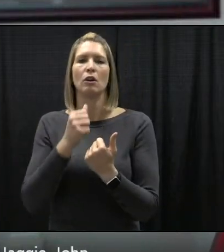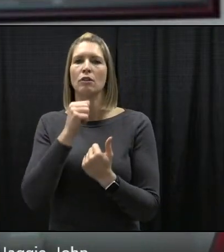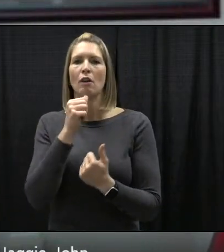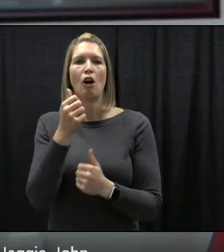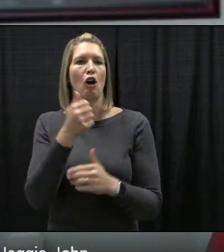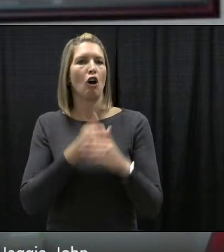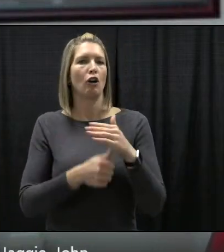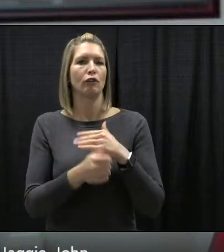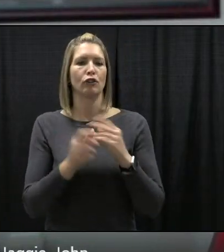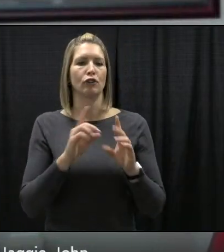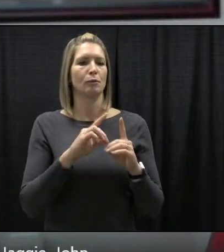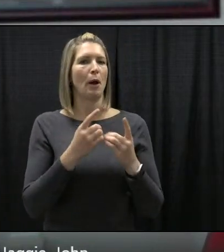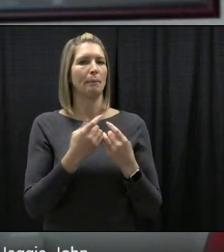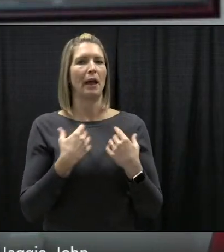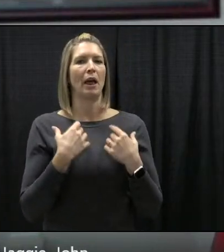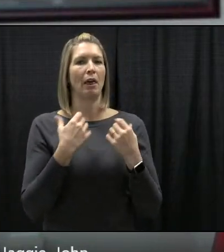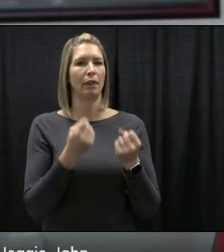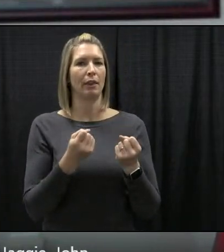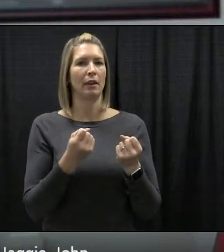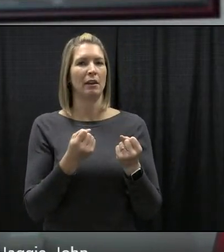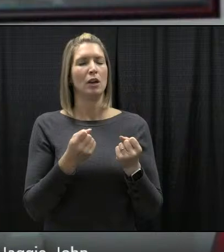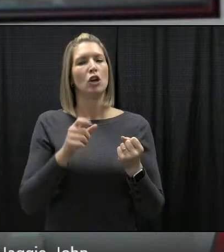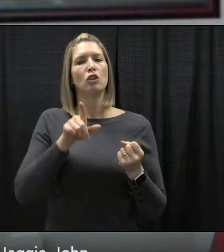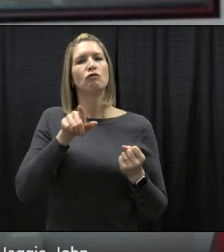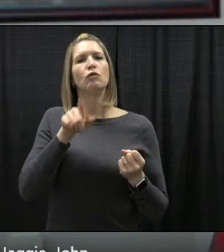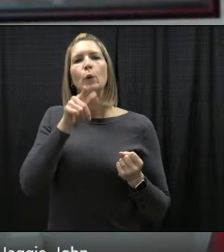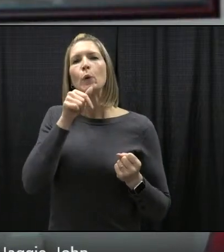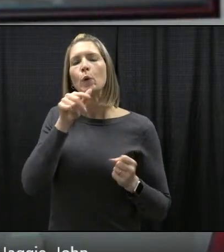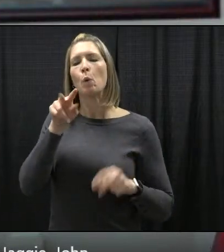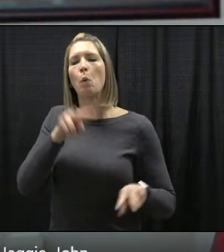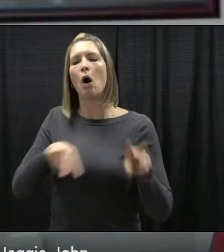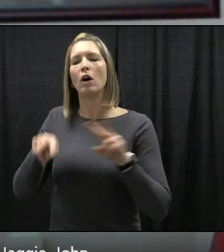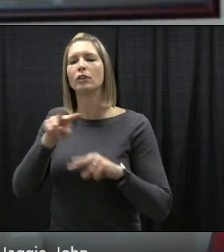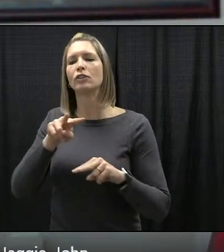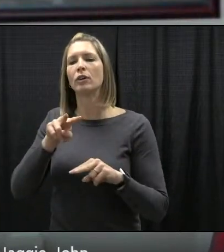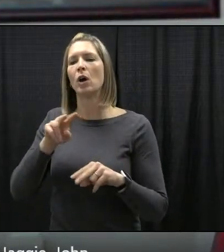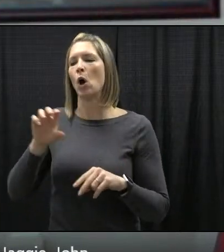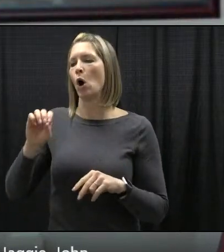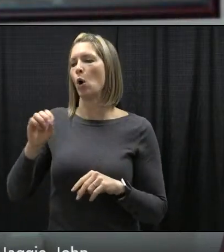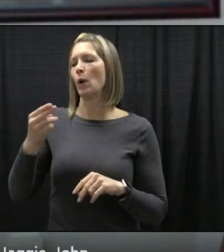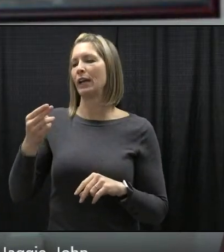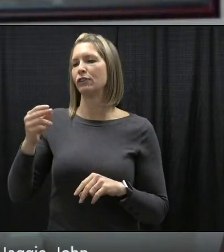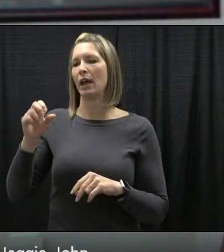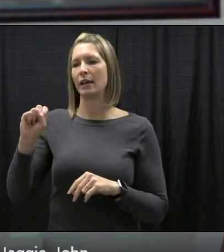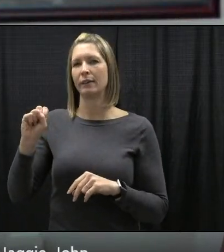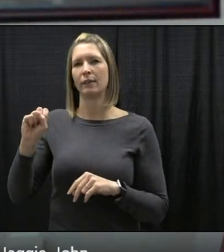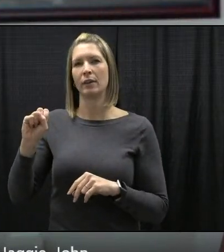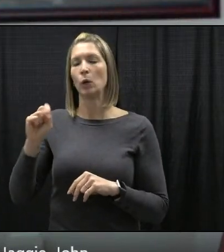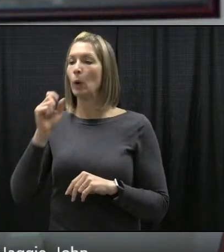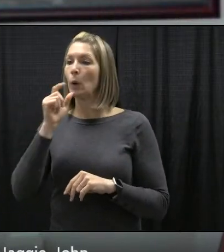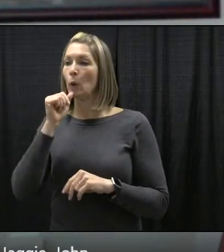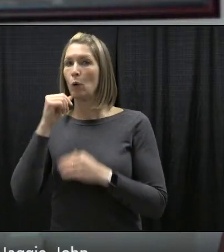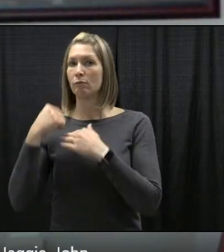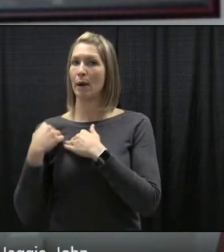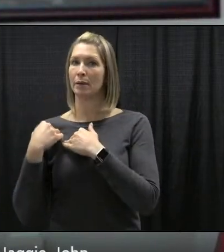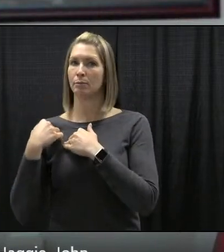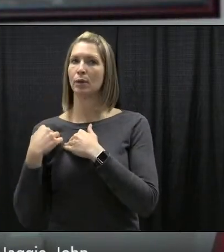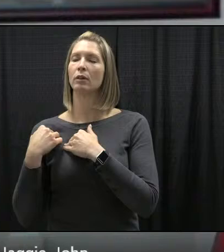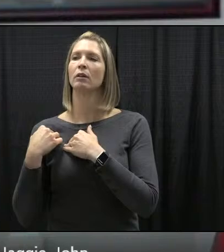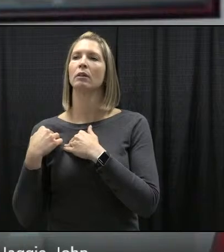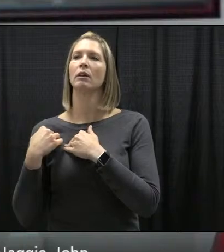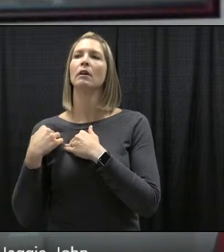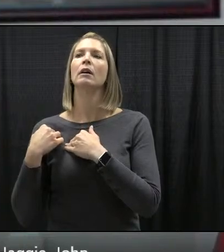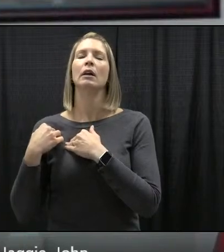Health. So there's an occupational health and safety piece, which would fall under Service-NL, DGS-NL. And in the case of